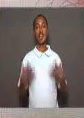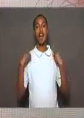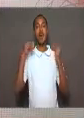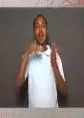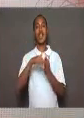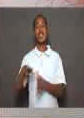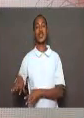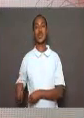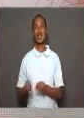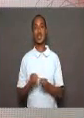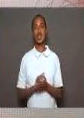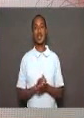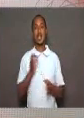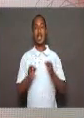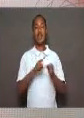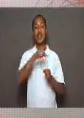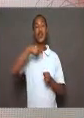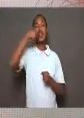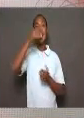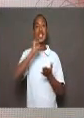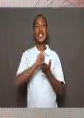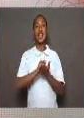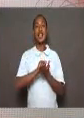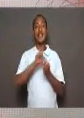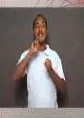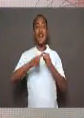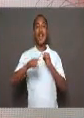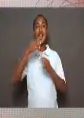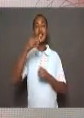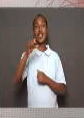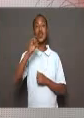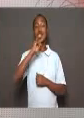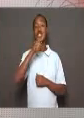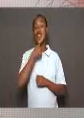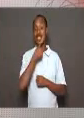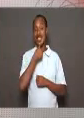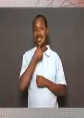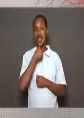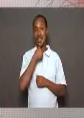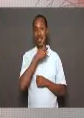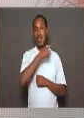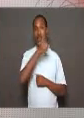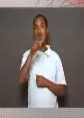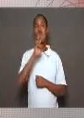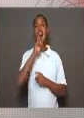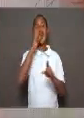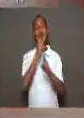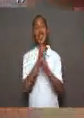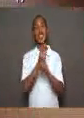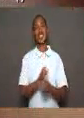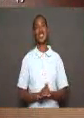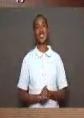Hello again, students. If you said that the final solution is acidic, you are